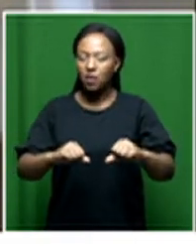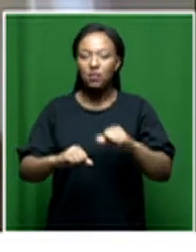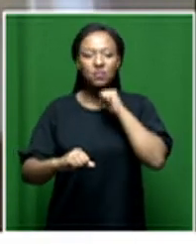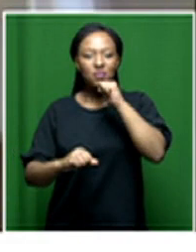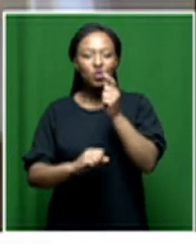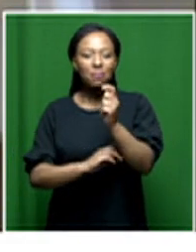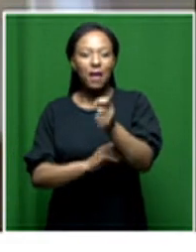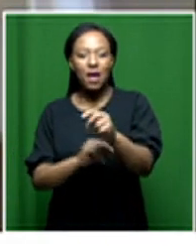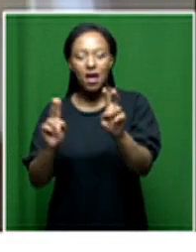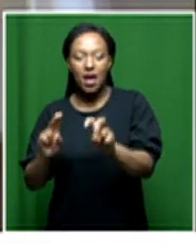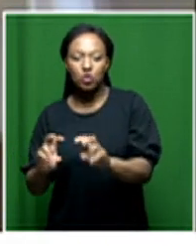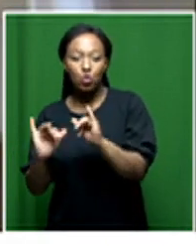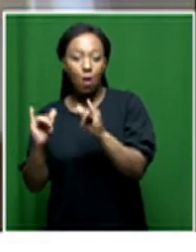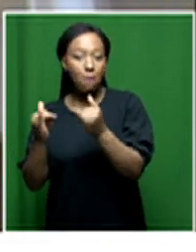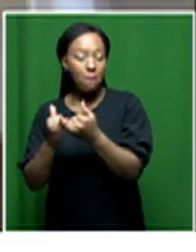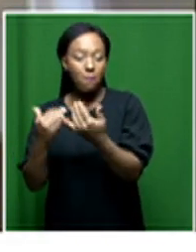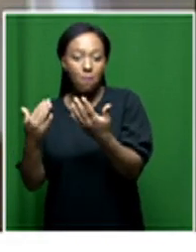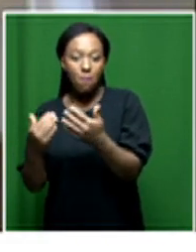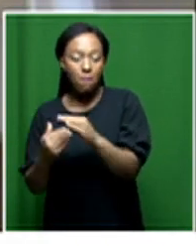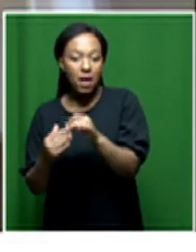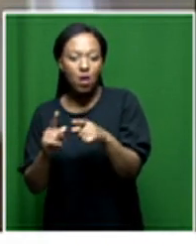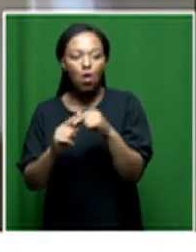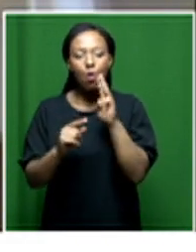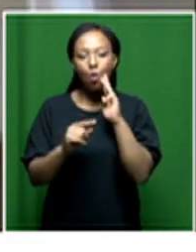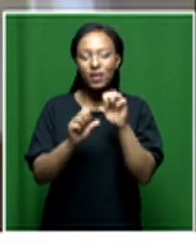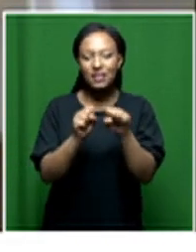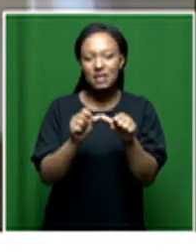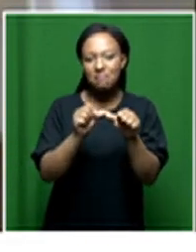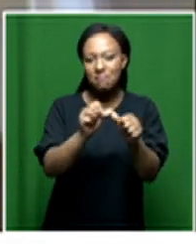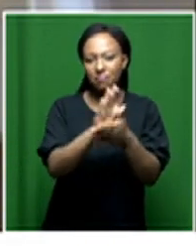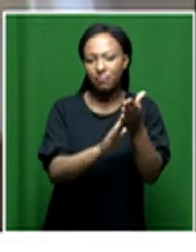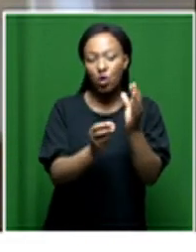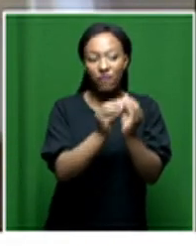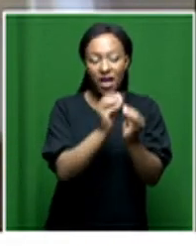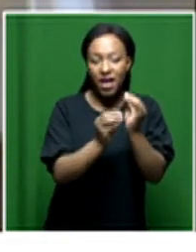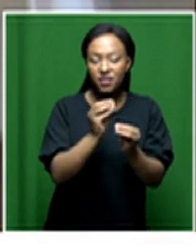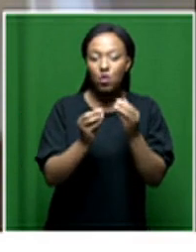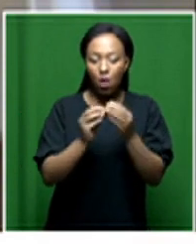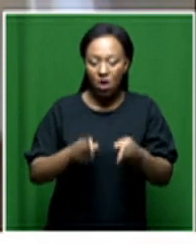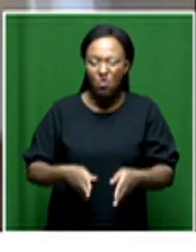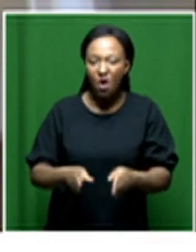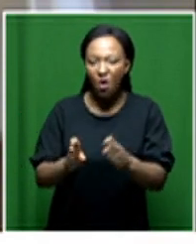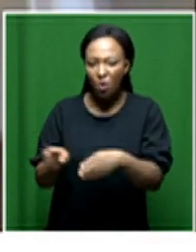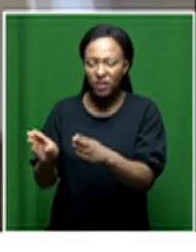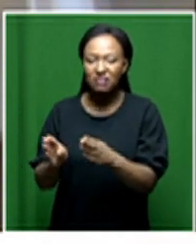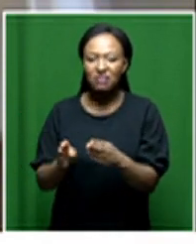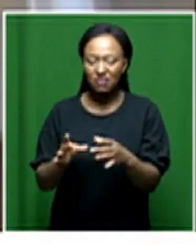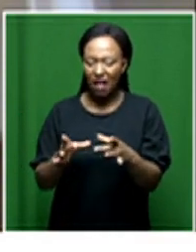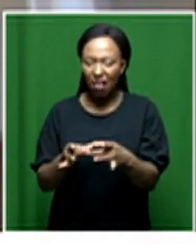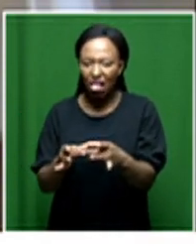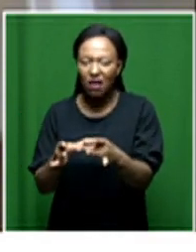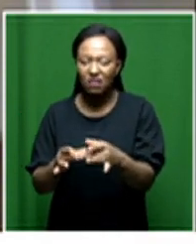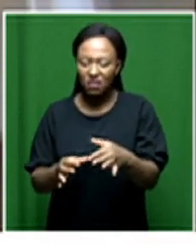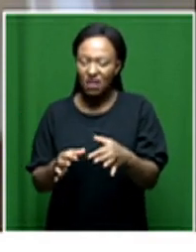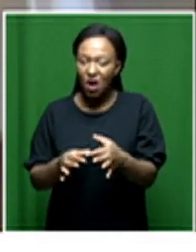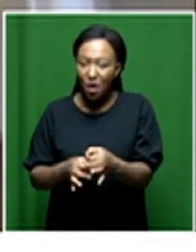paying their Eskom bills or keeping their water systems working or fixing their potholes. These dysfunctionality, and there